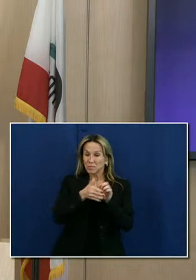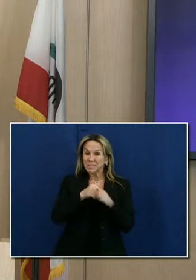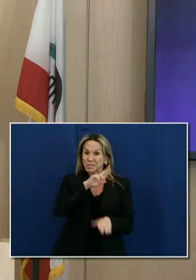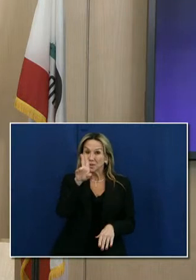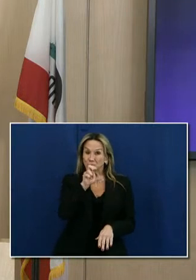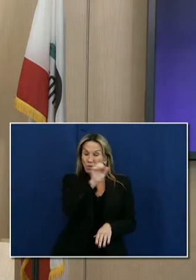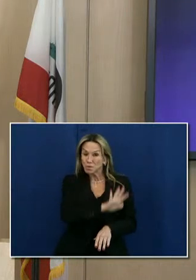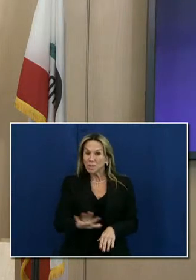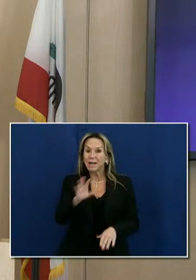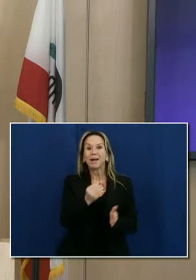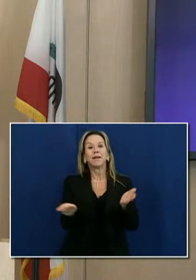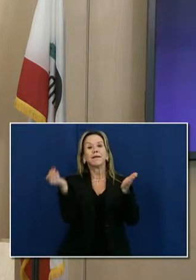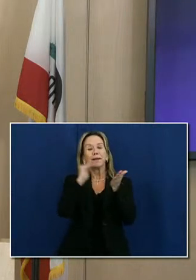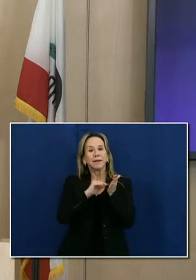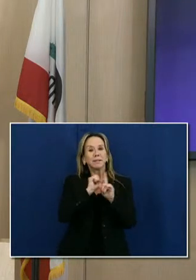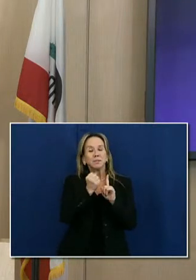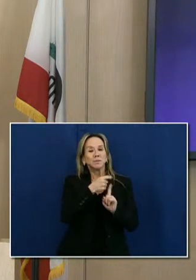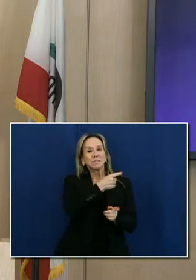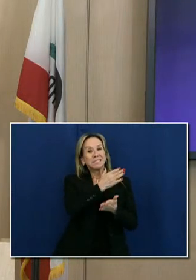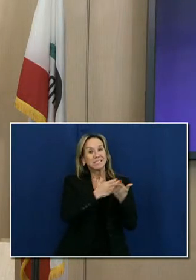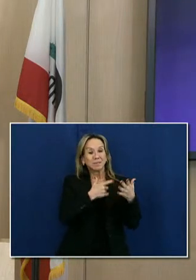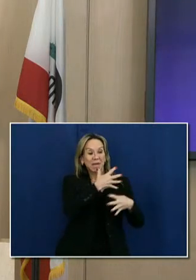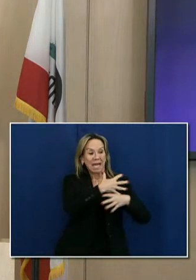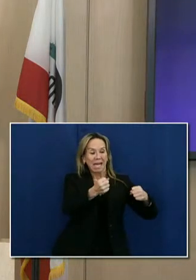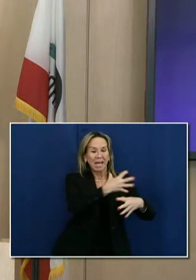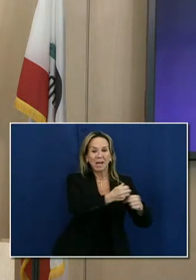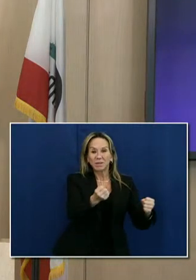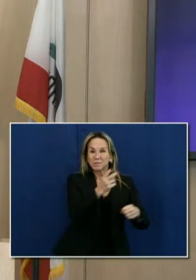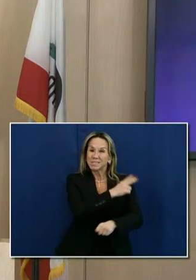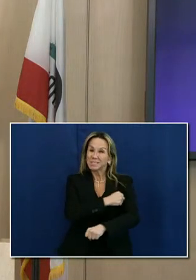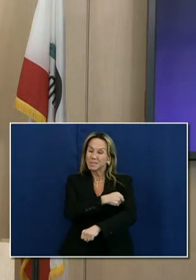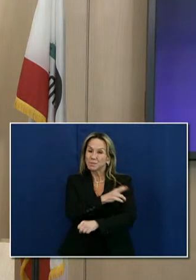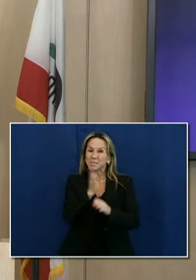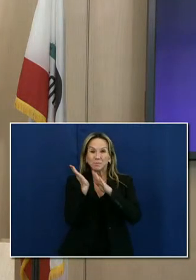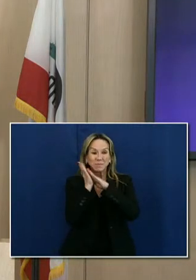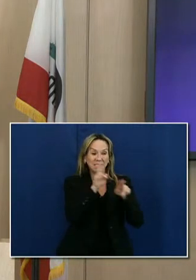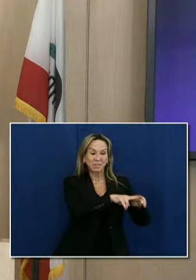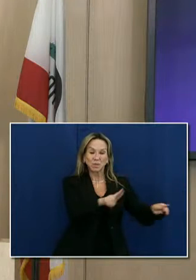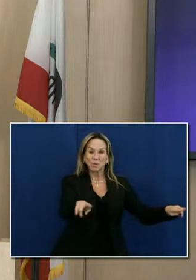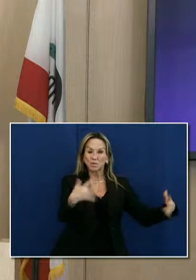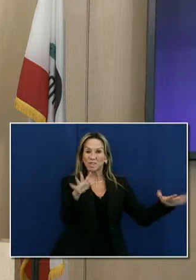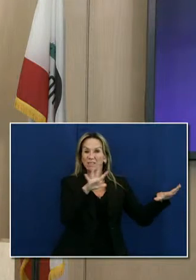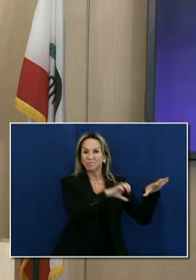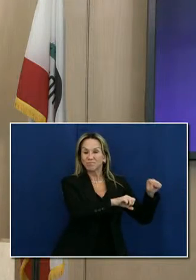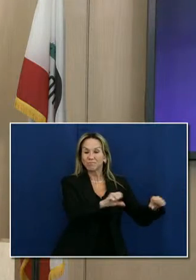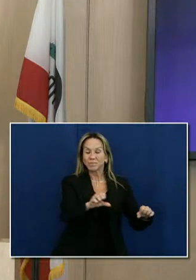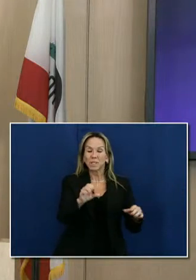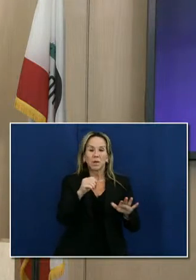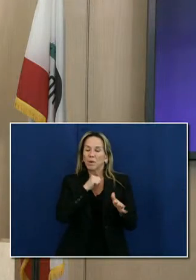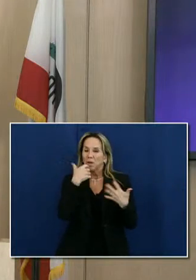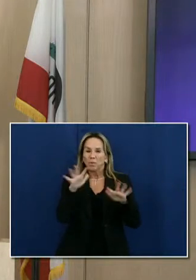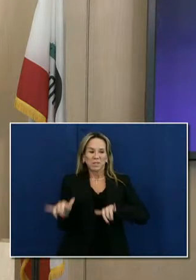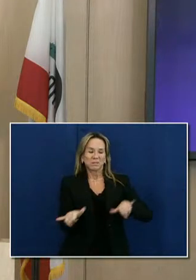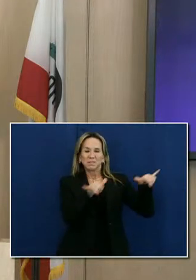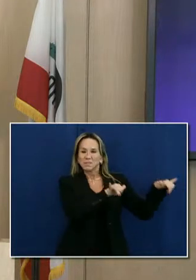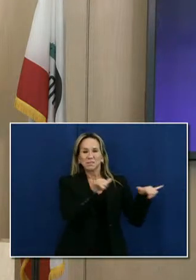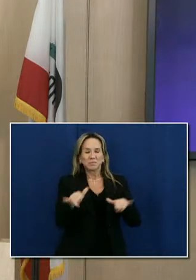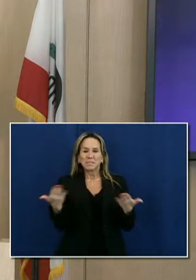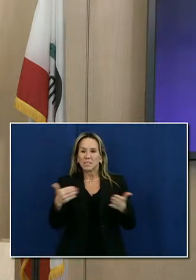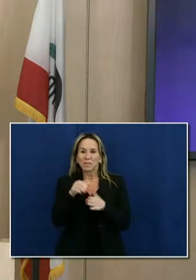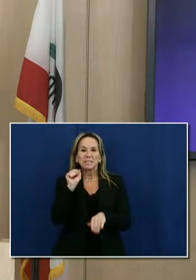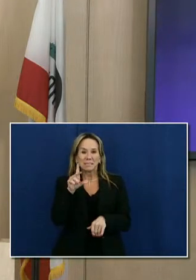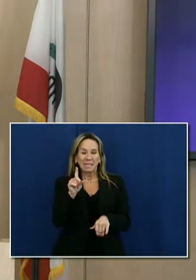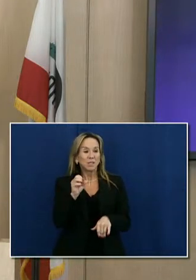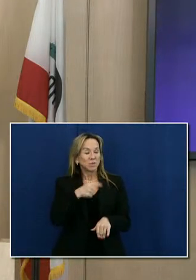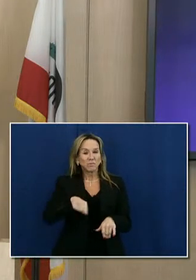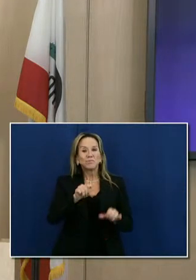running out of hospital beds. We don't want that to happen here in San Diego. So let's keep up our good work and get through